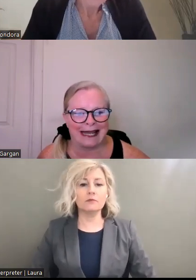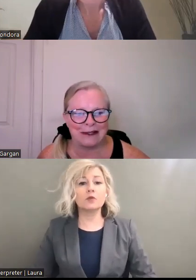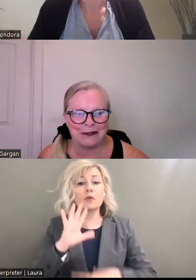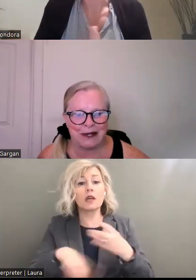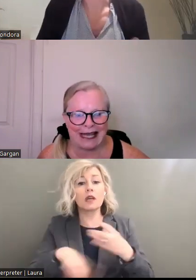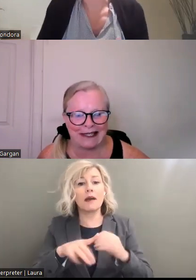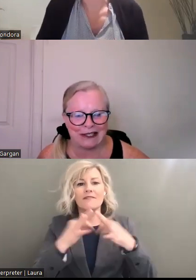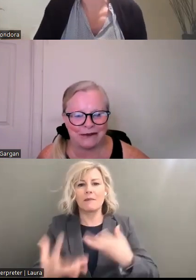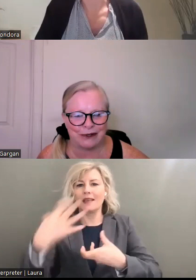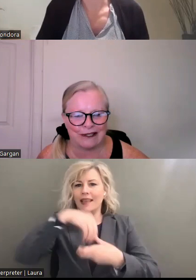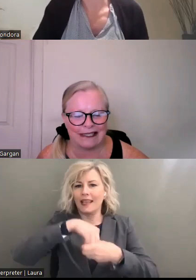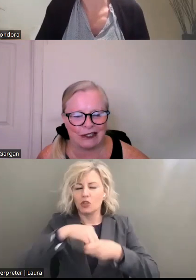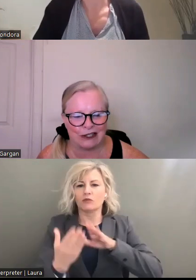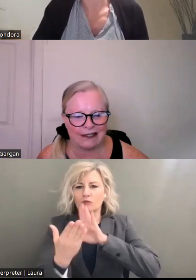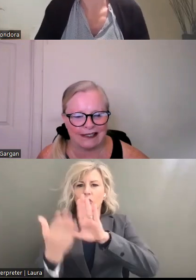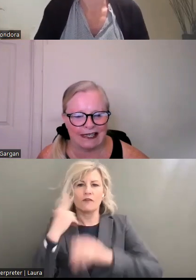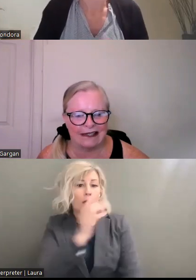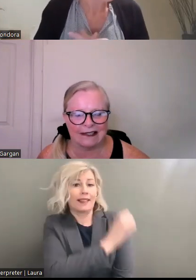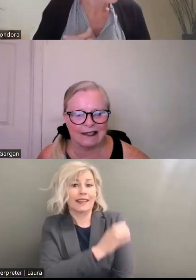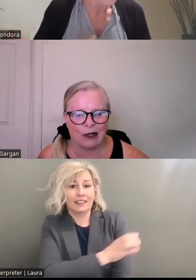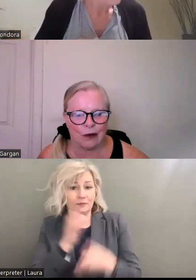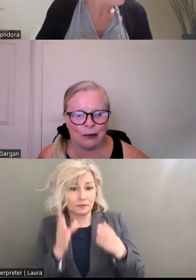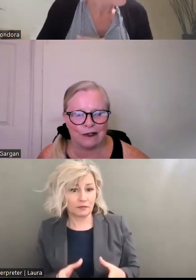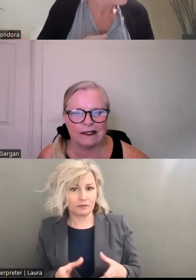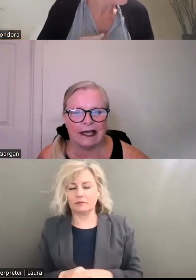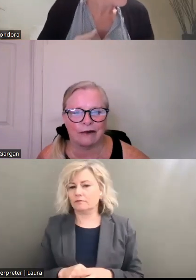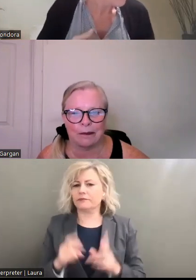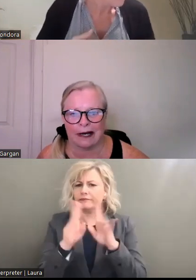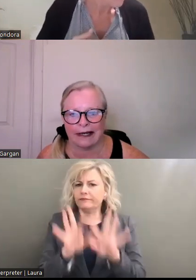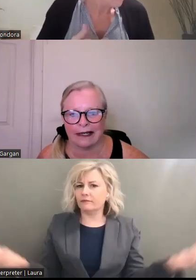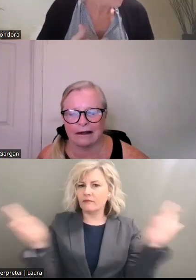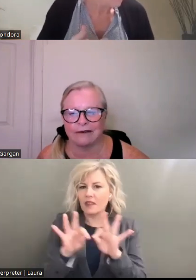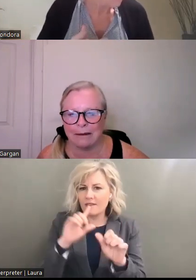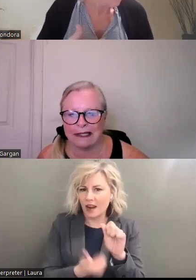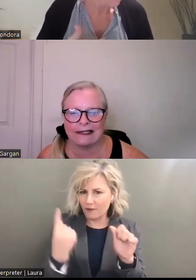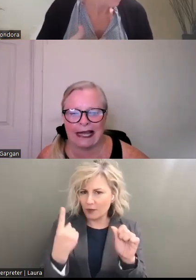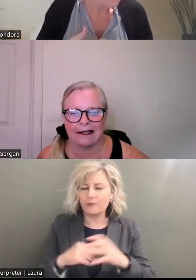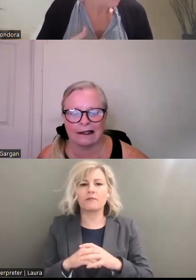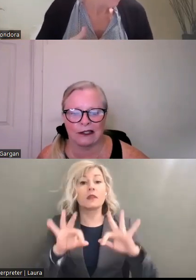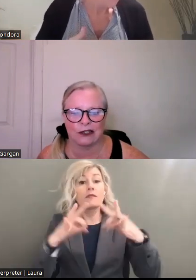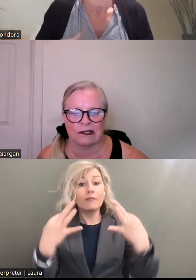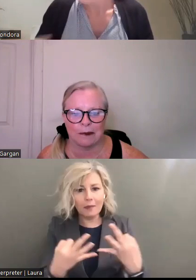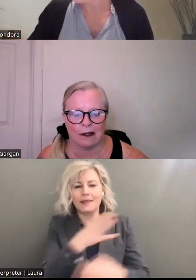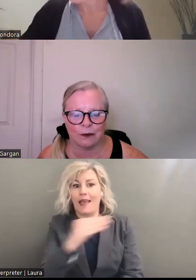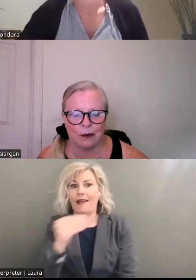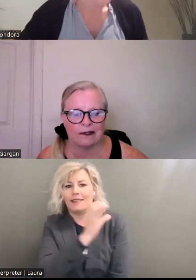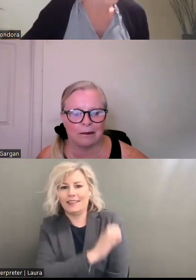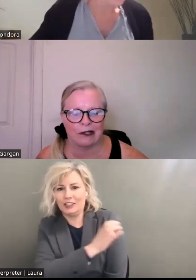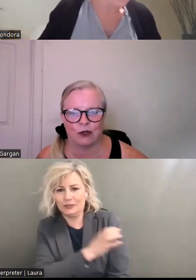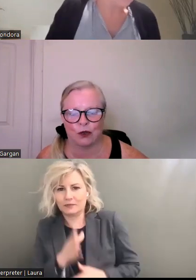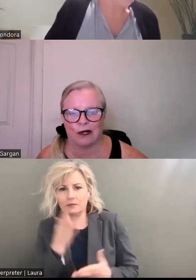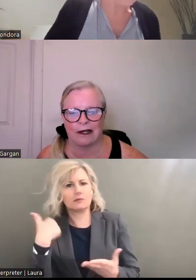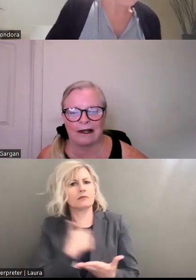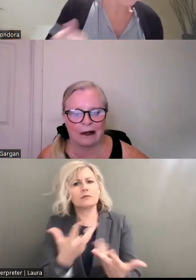family engagement strategies for clinicians. This is so important to everybody, families and clinicians, because we want to